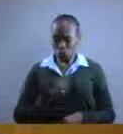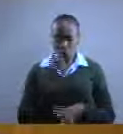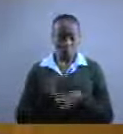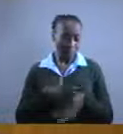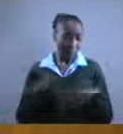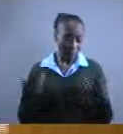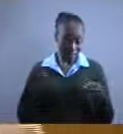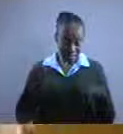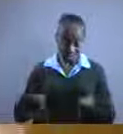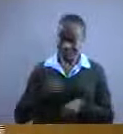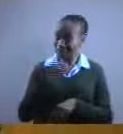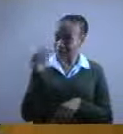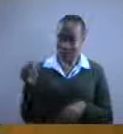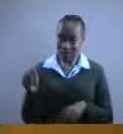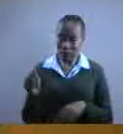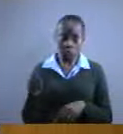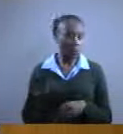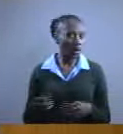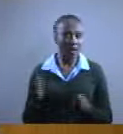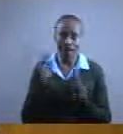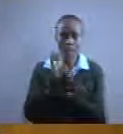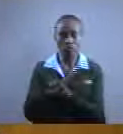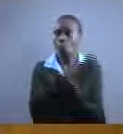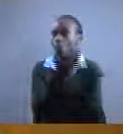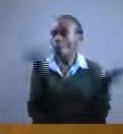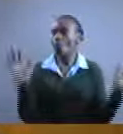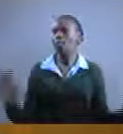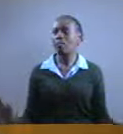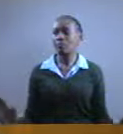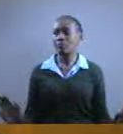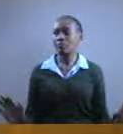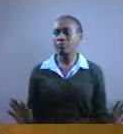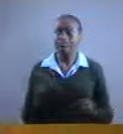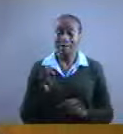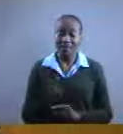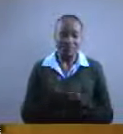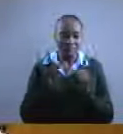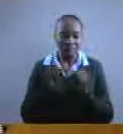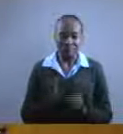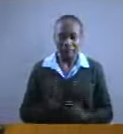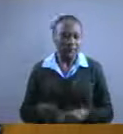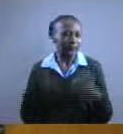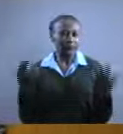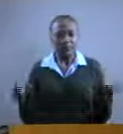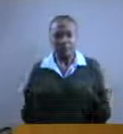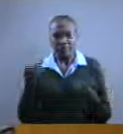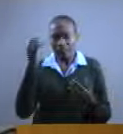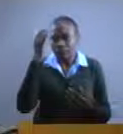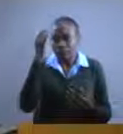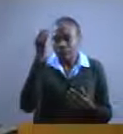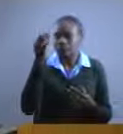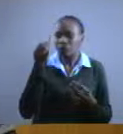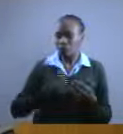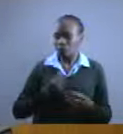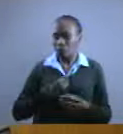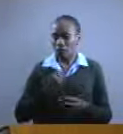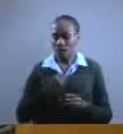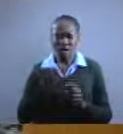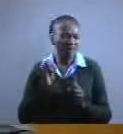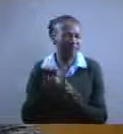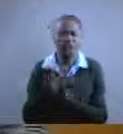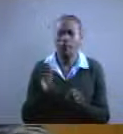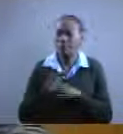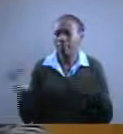Africa. It affects all of us, but specifically, it has a psychological and debilitating effect on our young people.